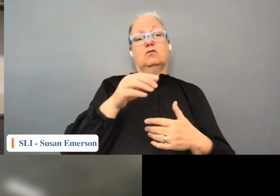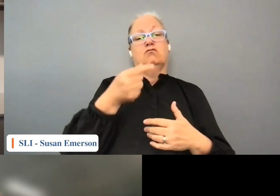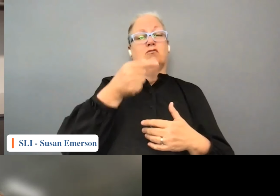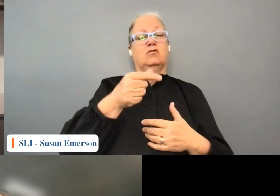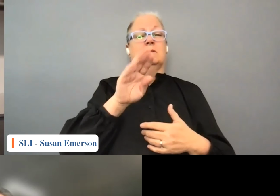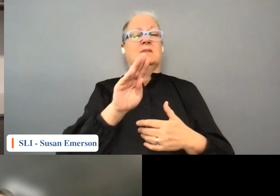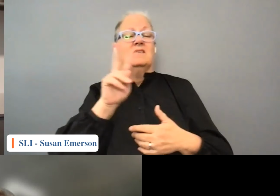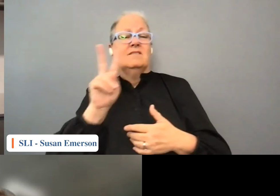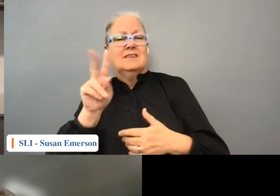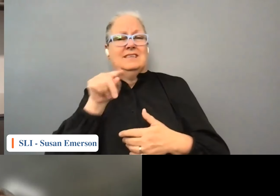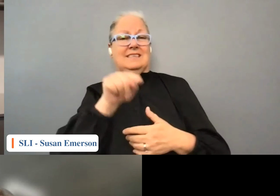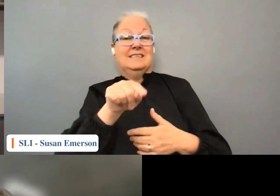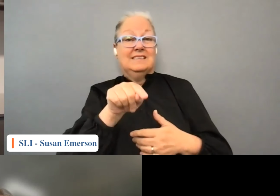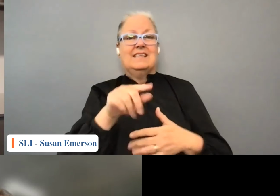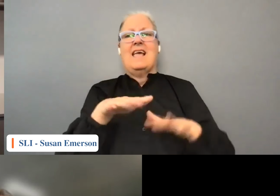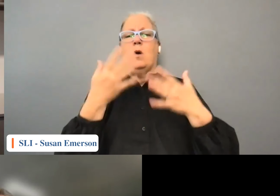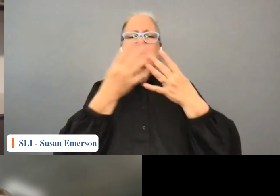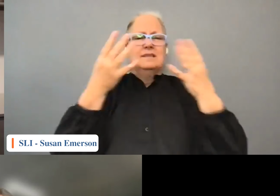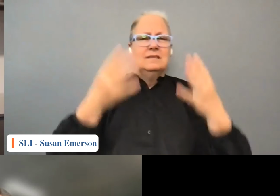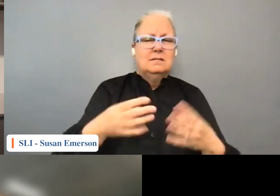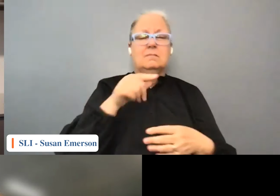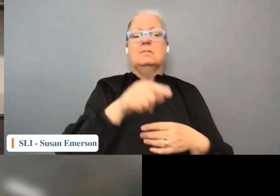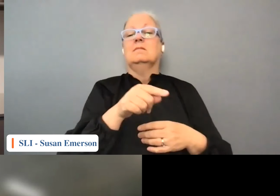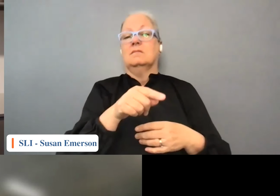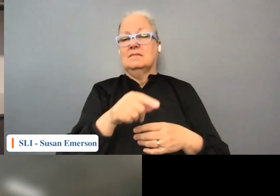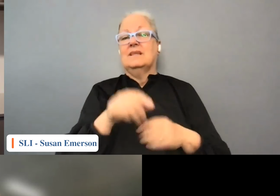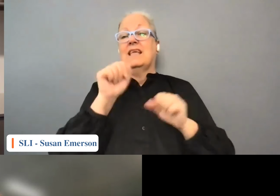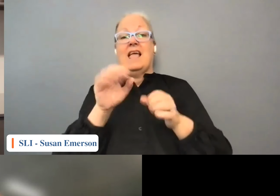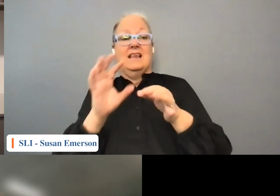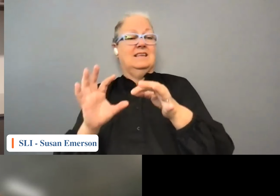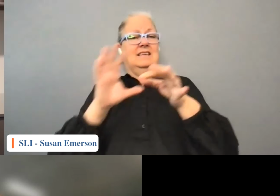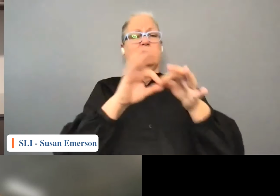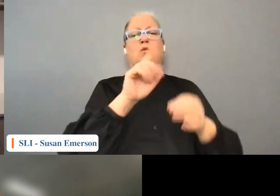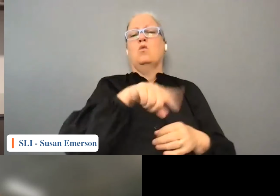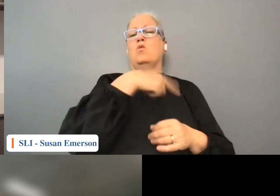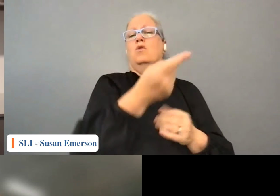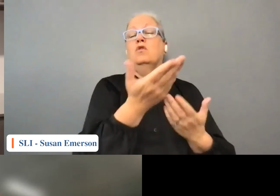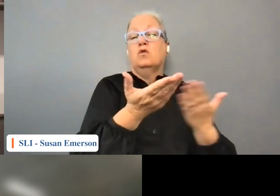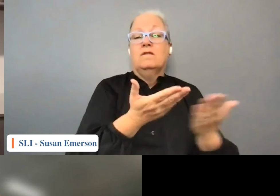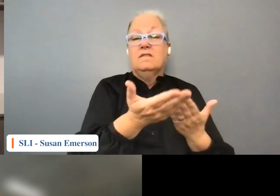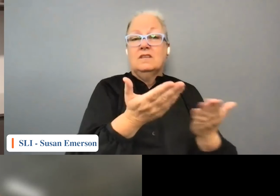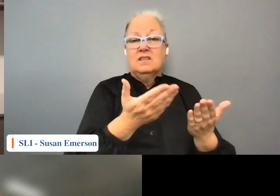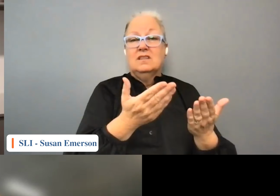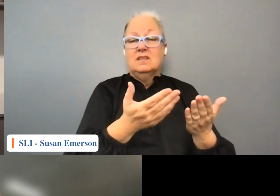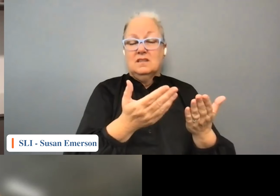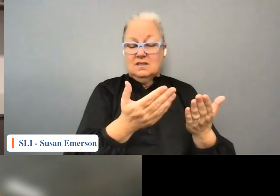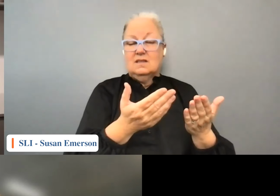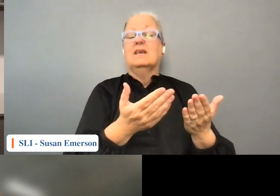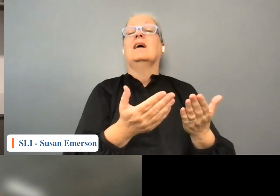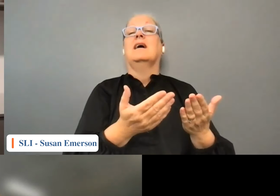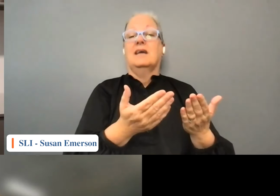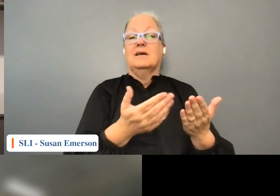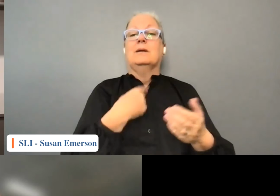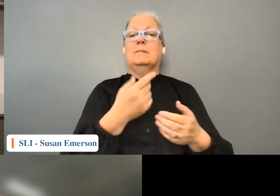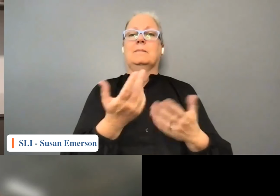systems that connect with other essential services can be leveraged to address structural inequalities and